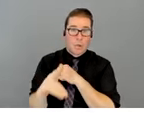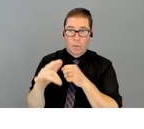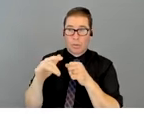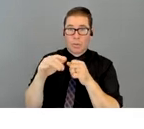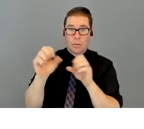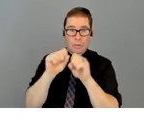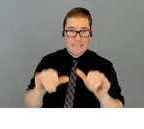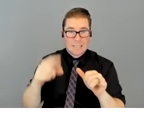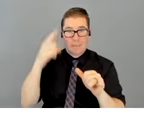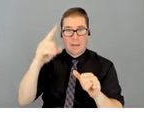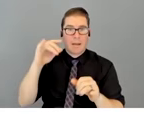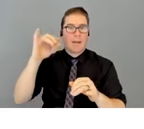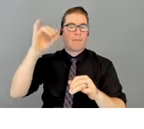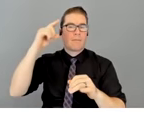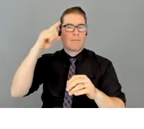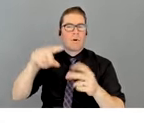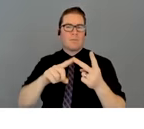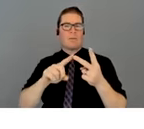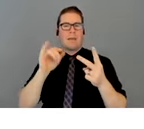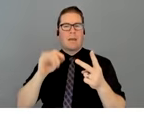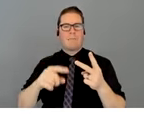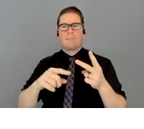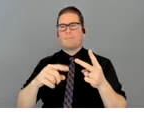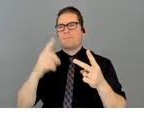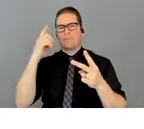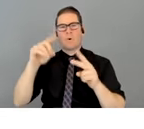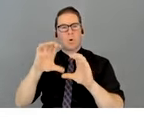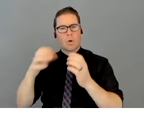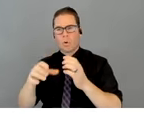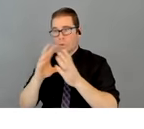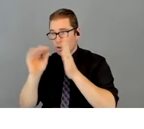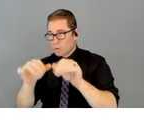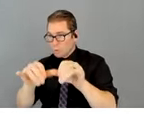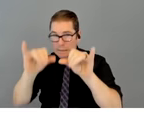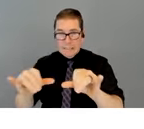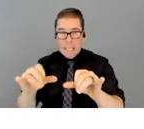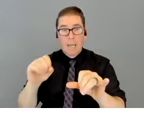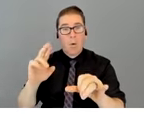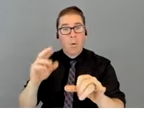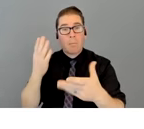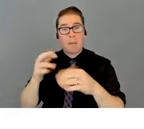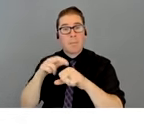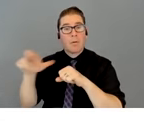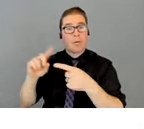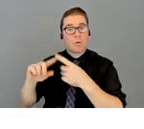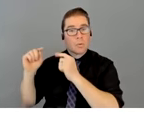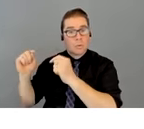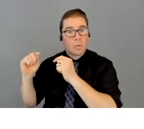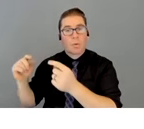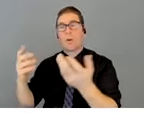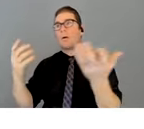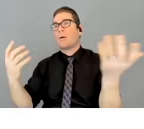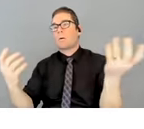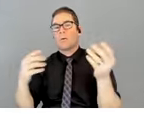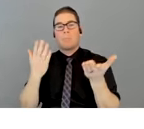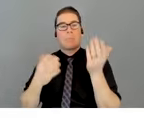student, making sure that the student stays in the course. Maybe they need a referral to tutorial. Maybe they need to be a